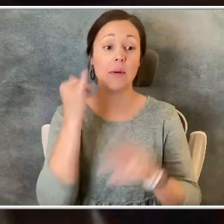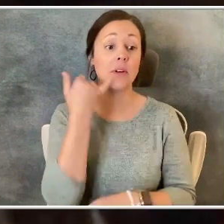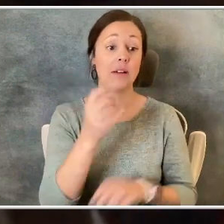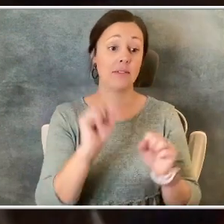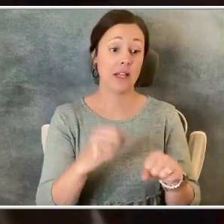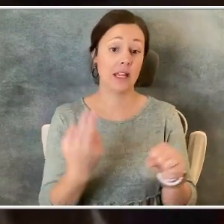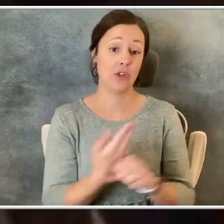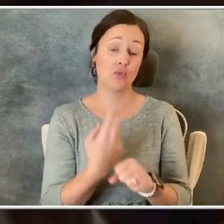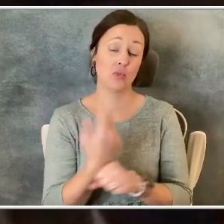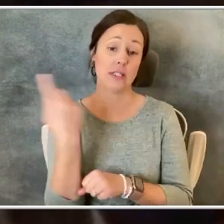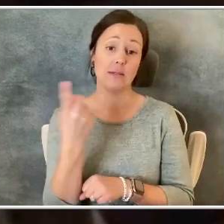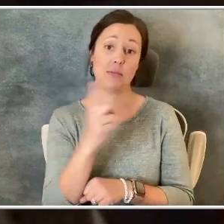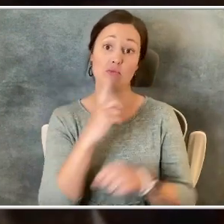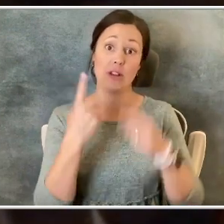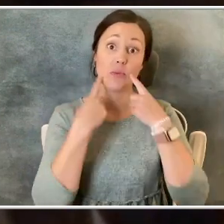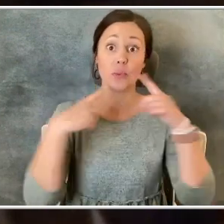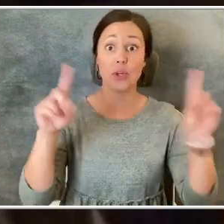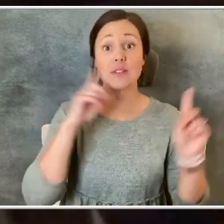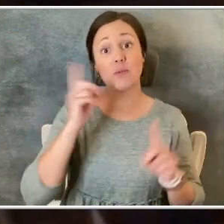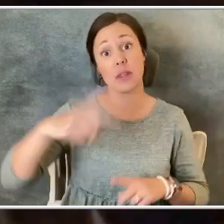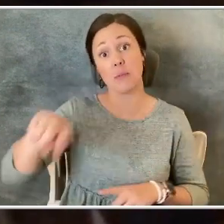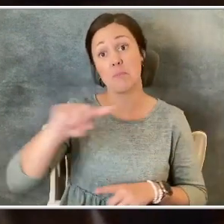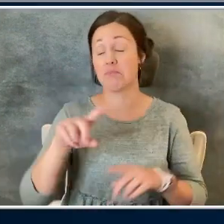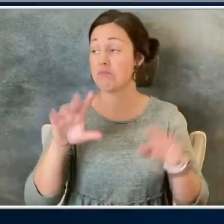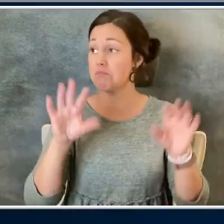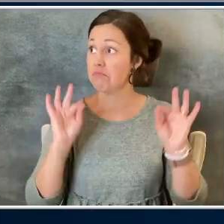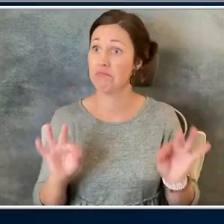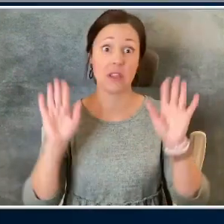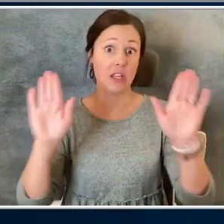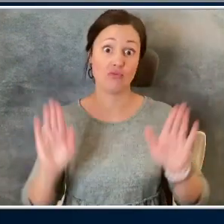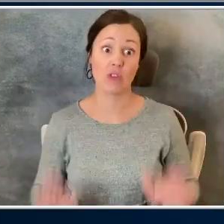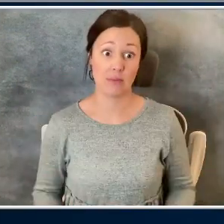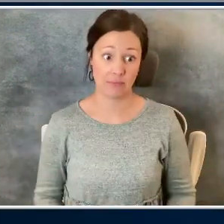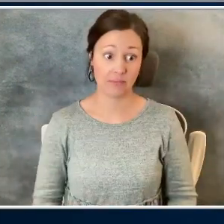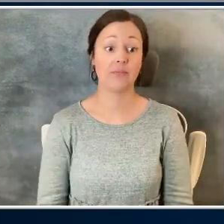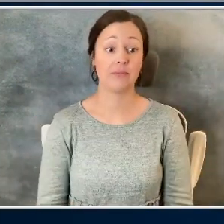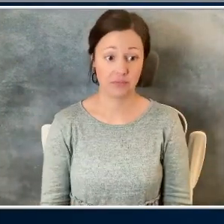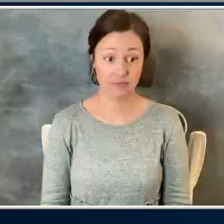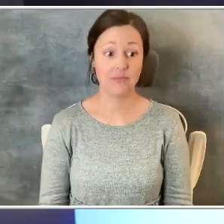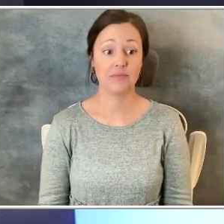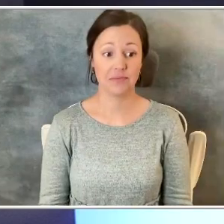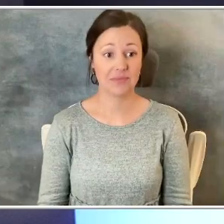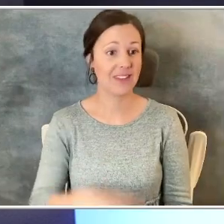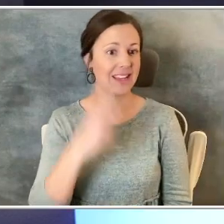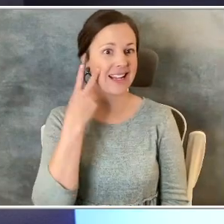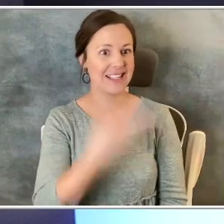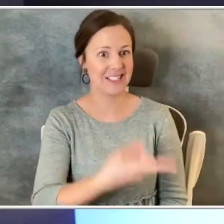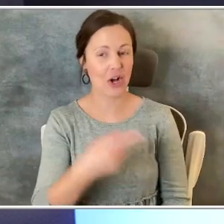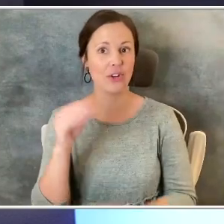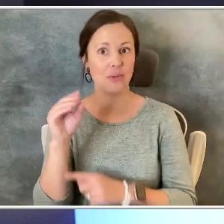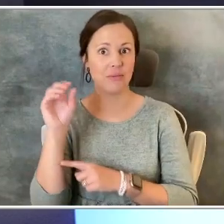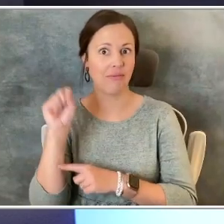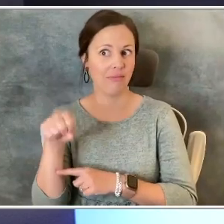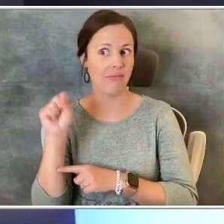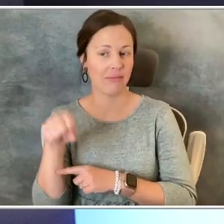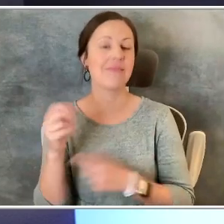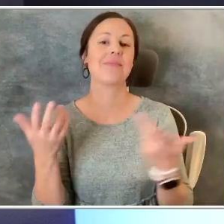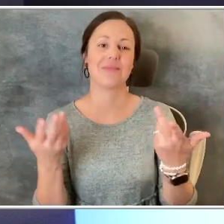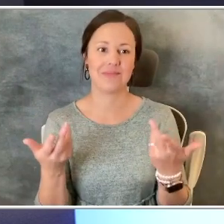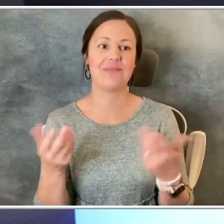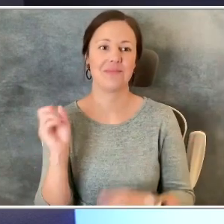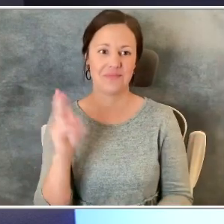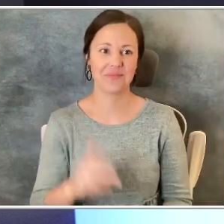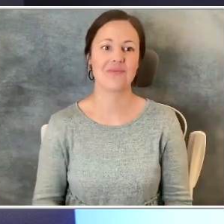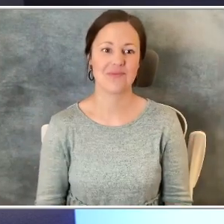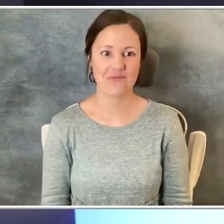something and it works for them, then that's great. That is, and I saw you shaking your head. Yes, you used it after. Yep, there's a big yes. I'm pretty sure